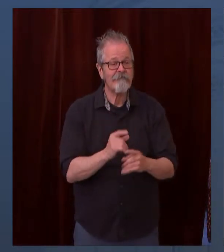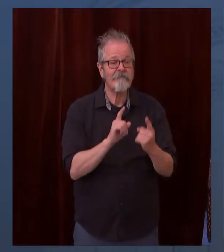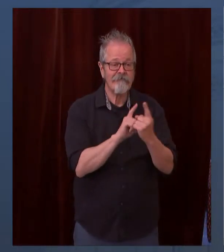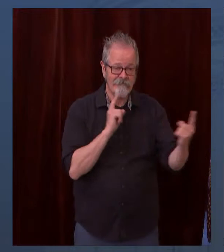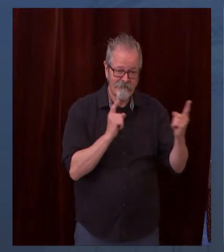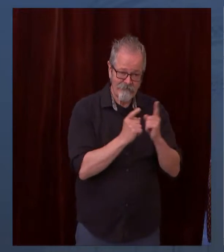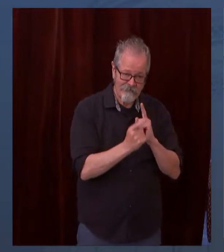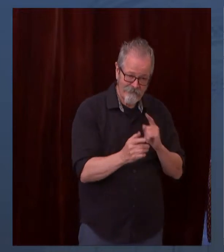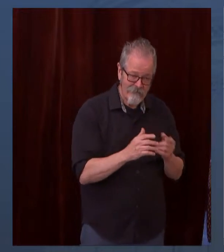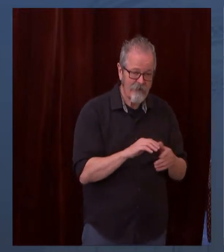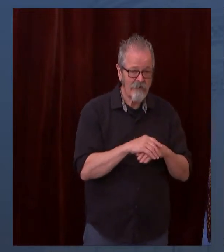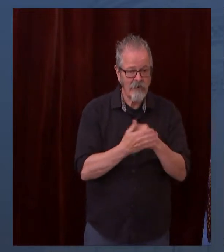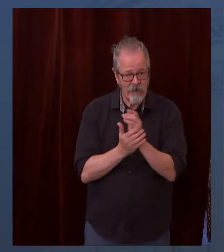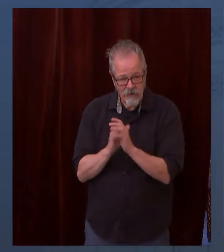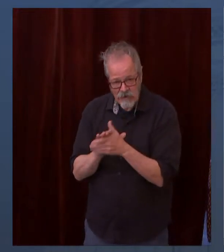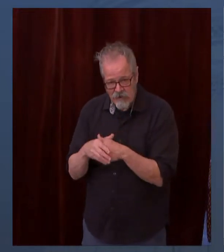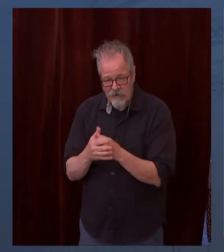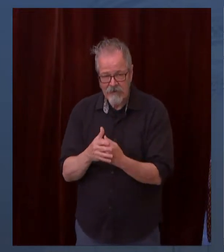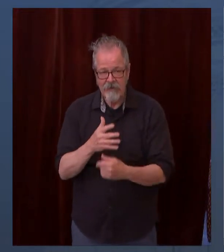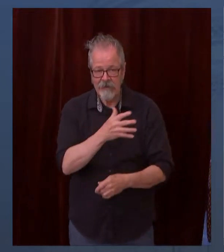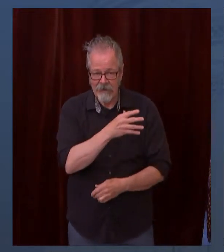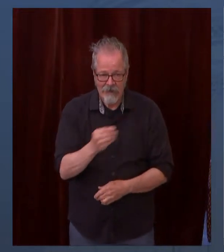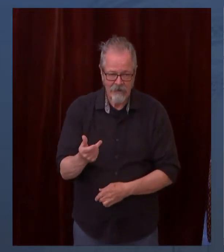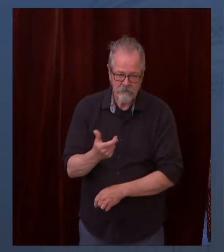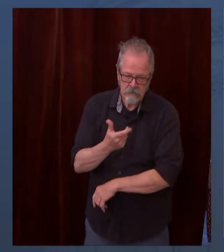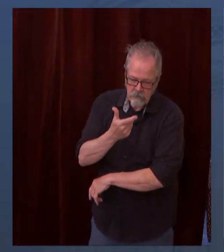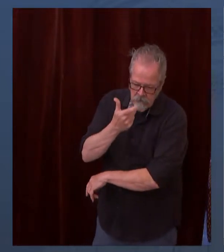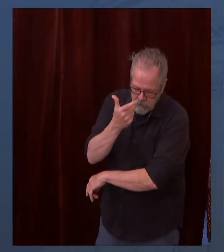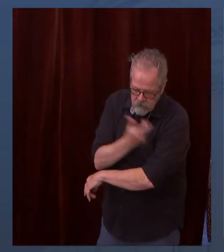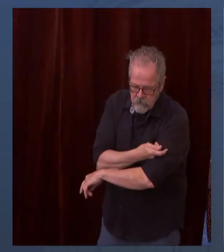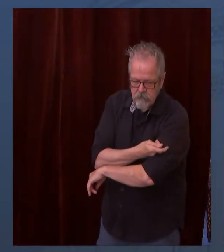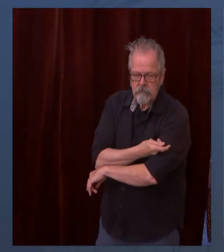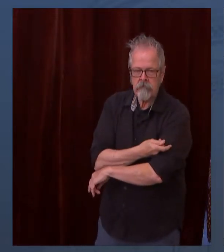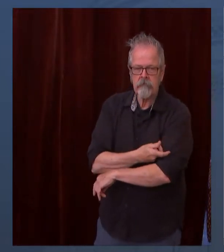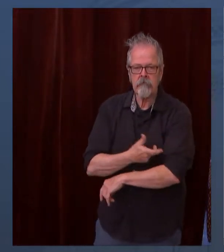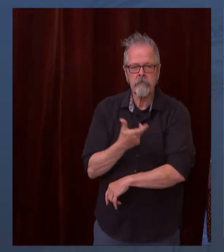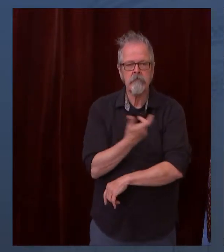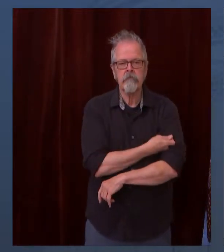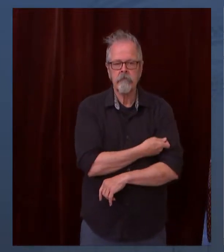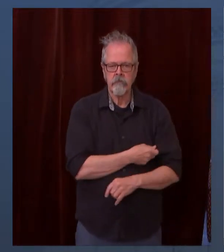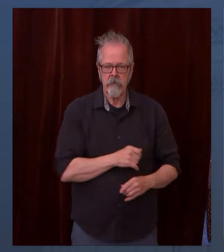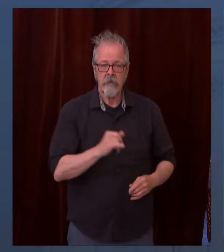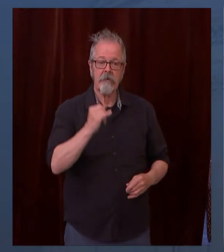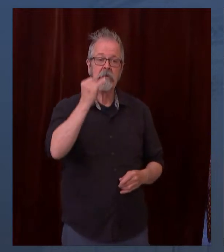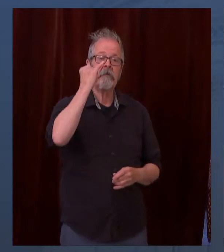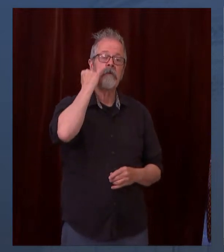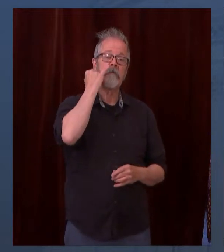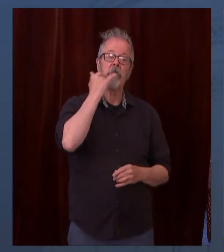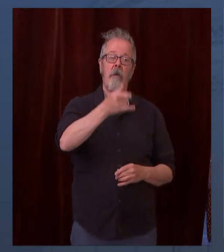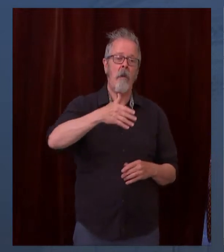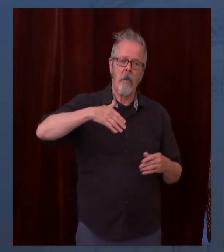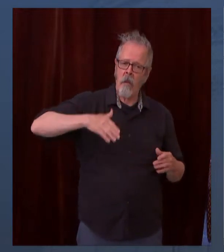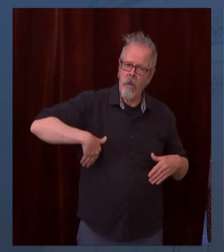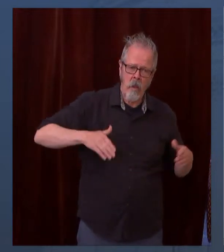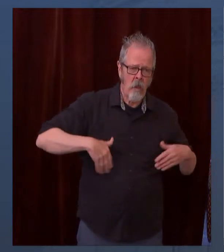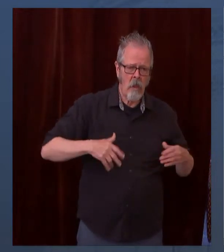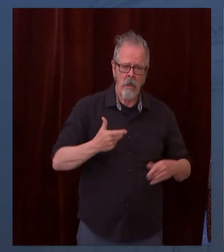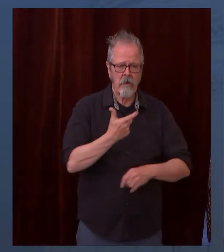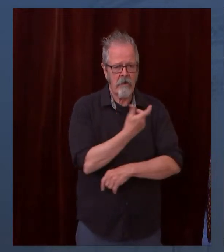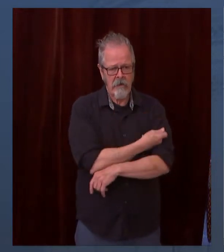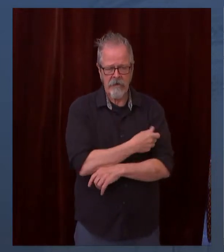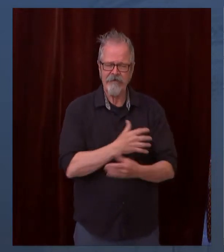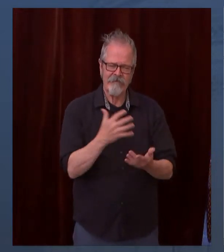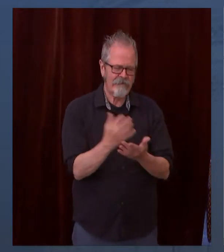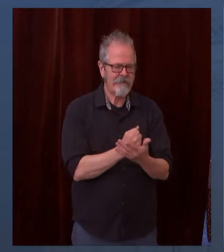Washington, in our state, who is eligible to get vaccinated has not, this is the time. Please do so. You know, we've been saying